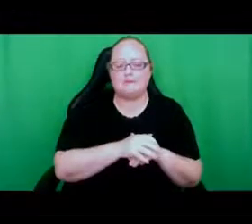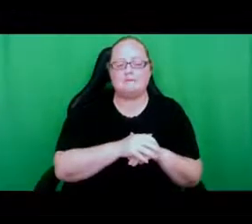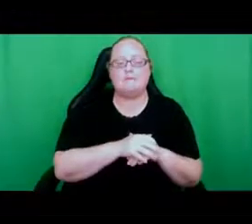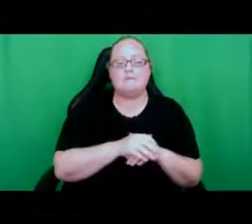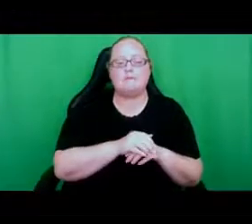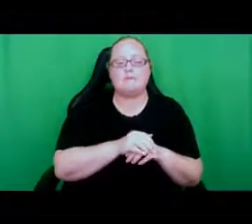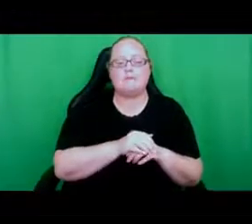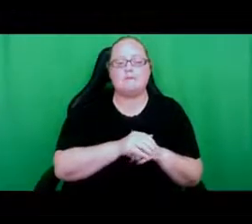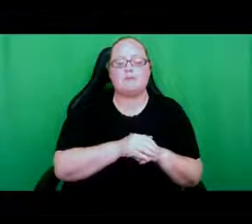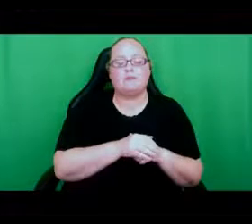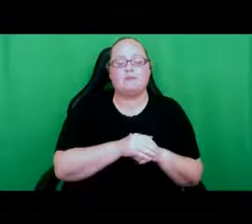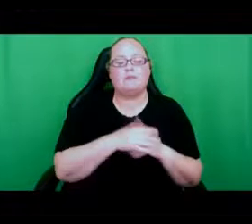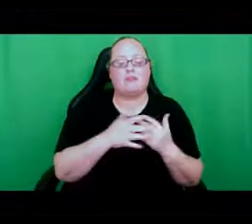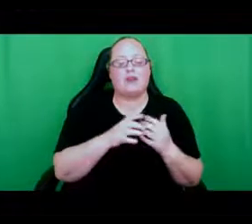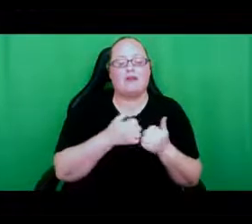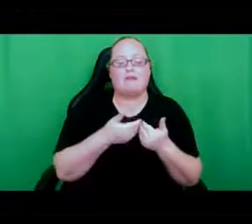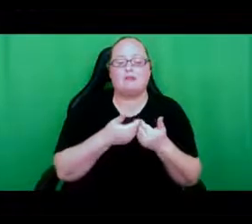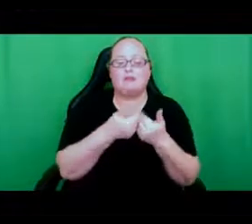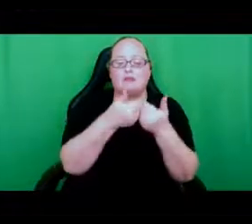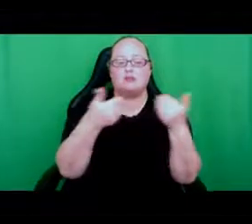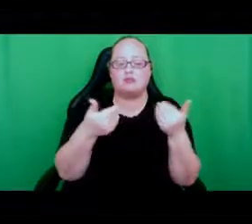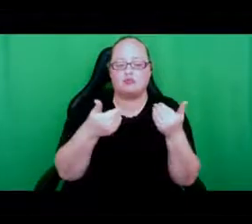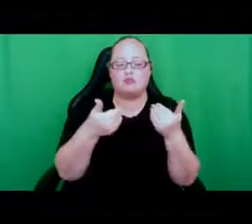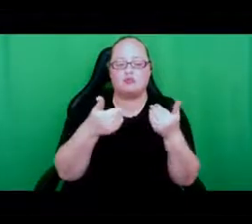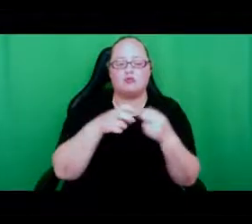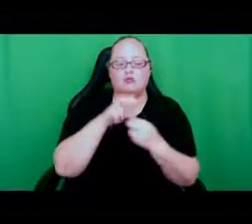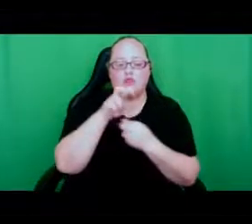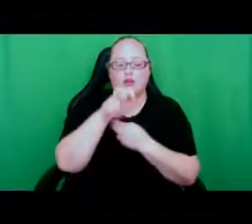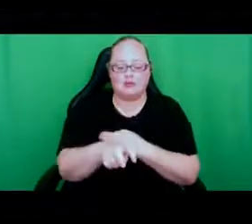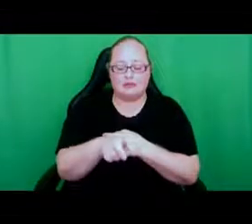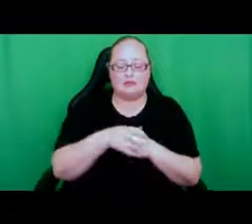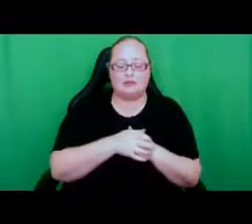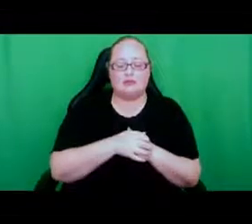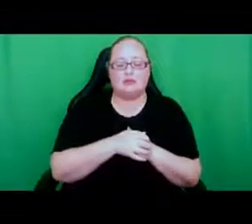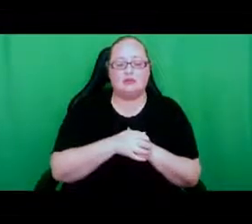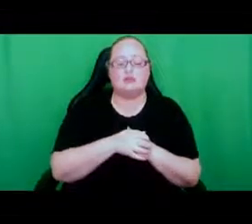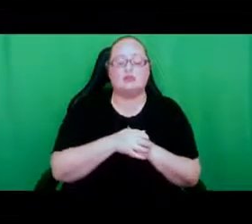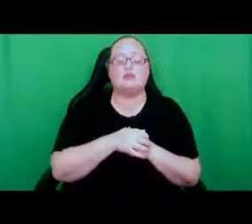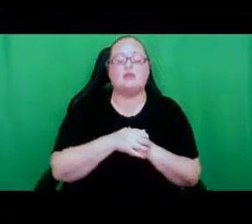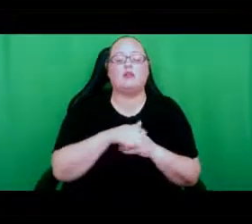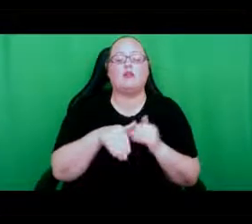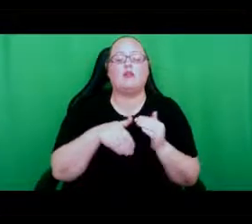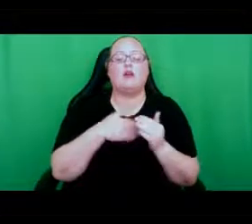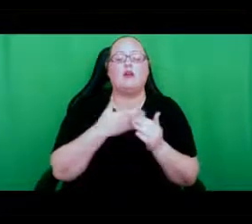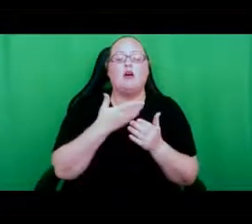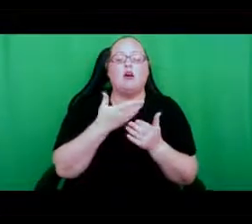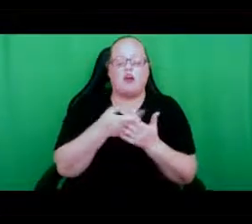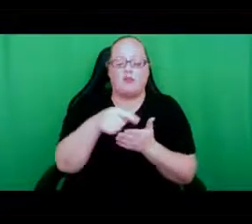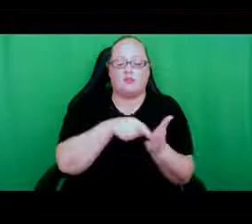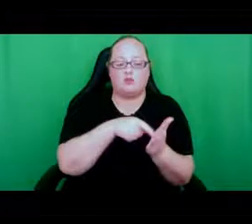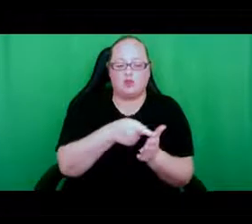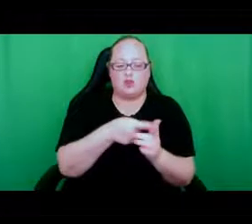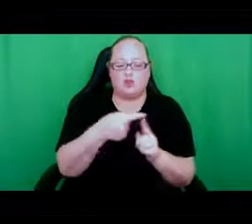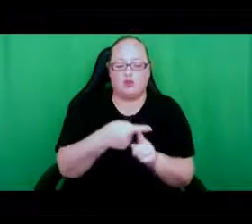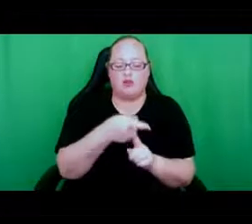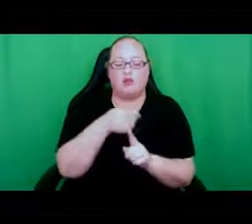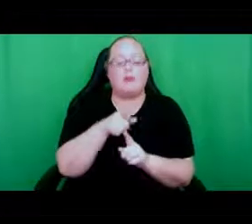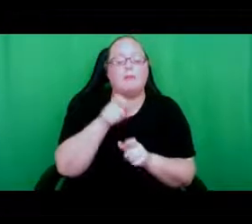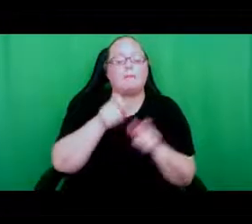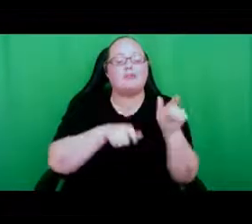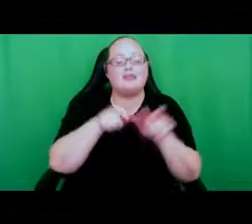separated crossing and then onto the junction itself, and then pedestrians and non-motorised users